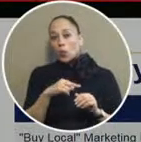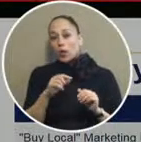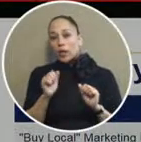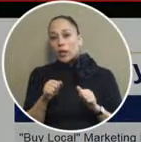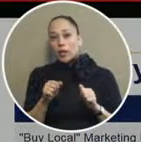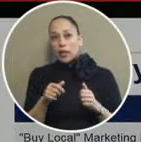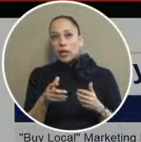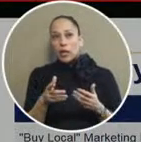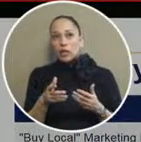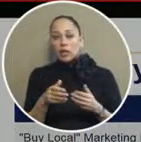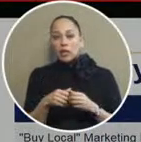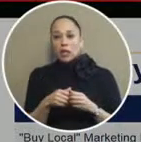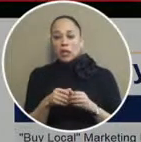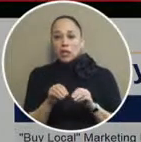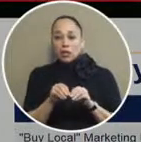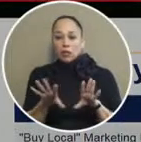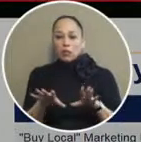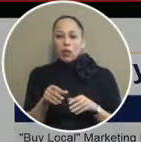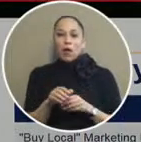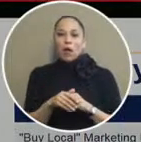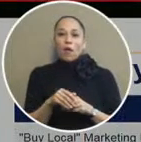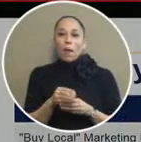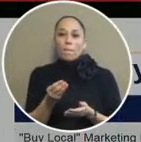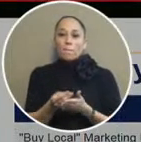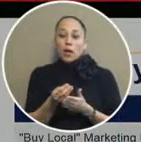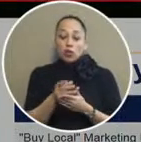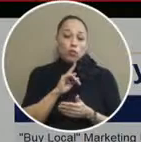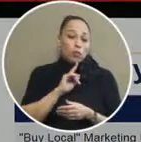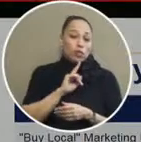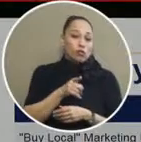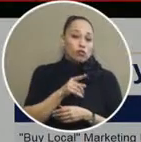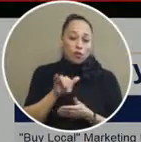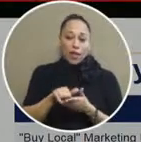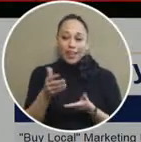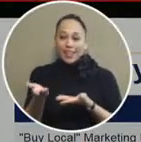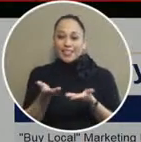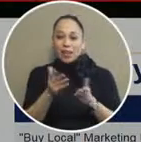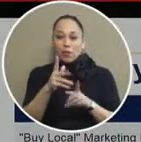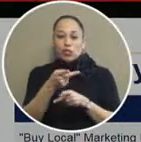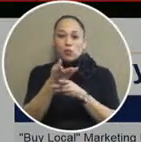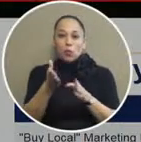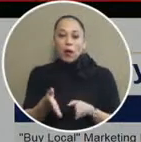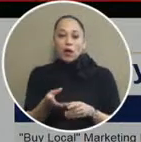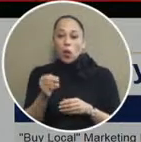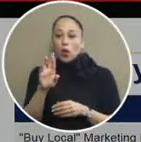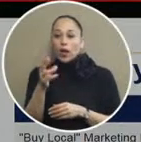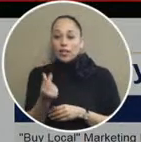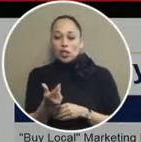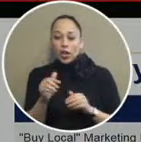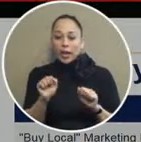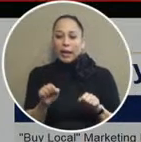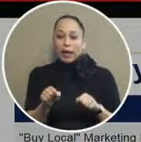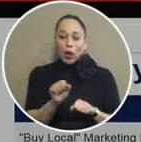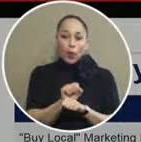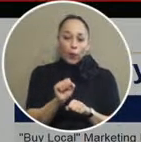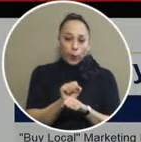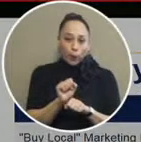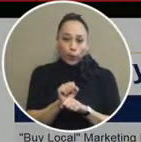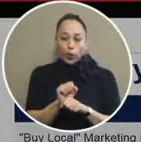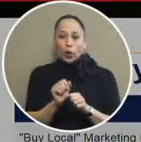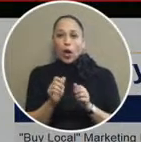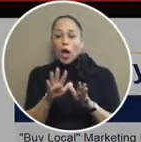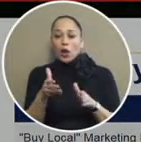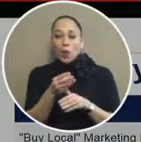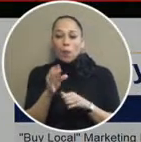in terms of deploying funds and then making sure that service provider or partner organization has the ability to work through